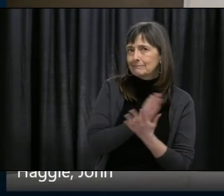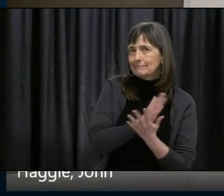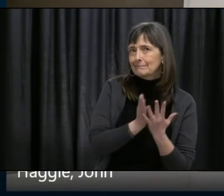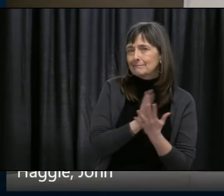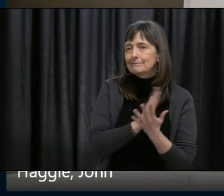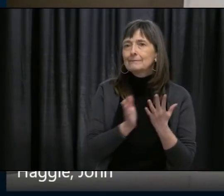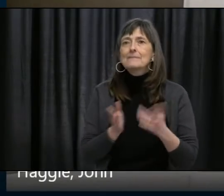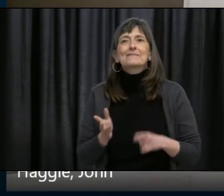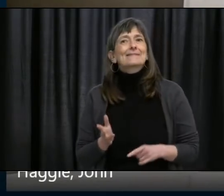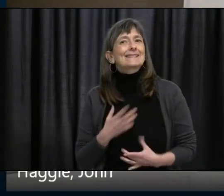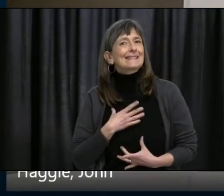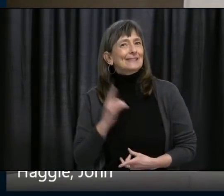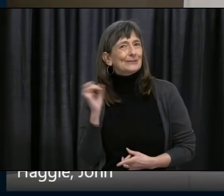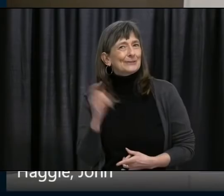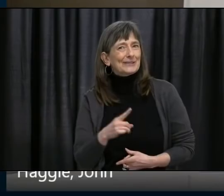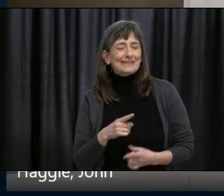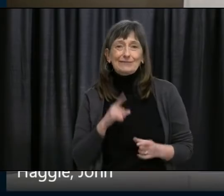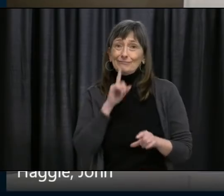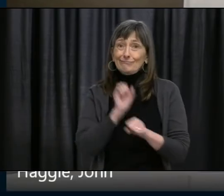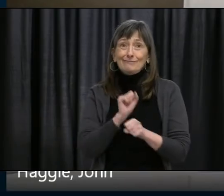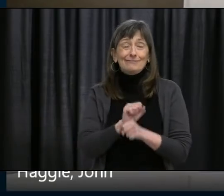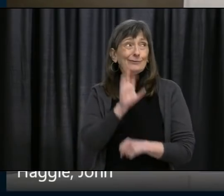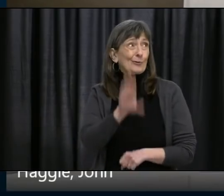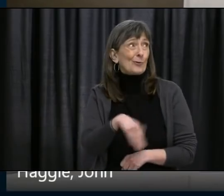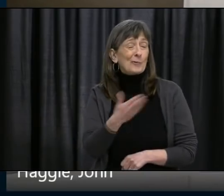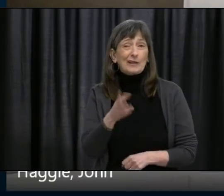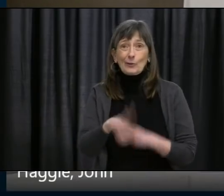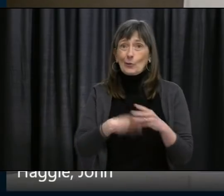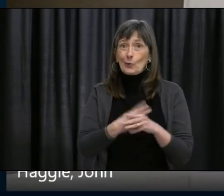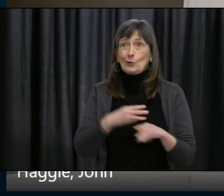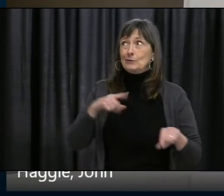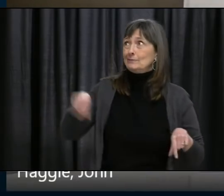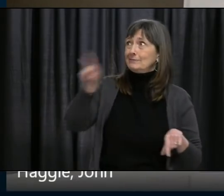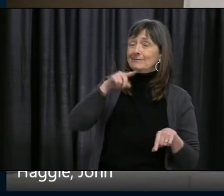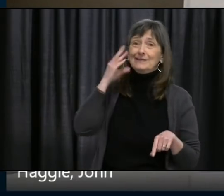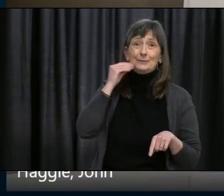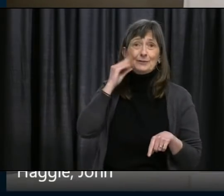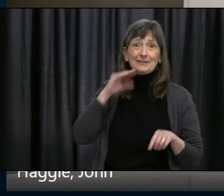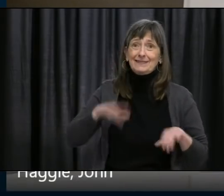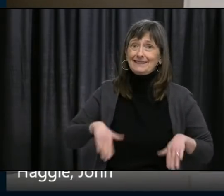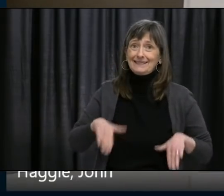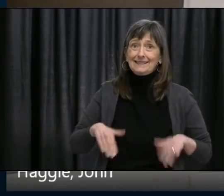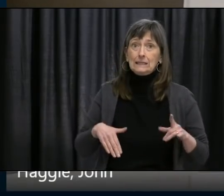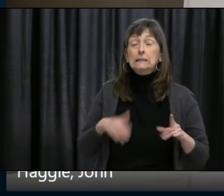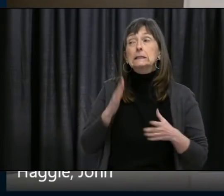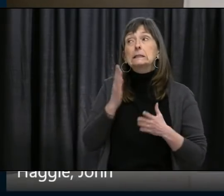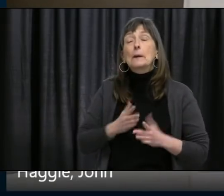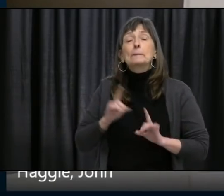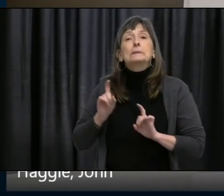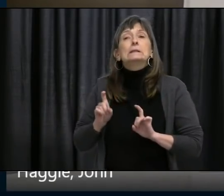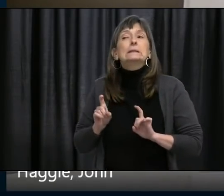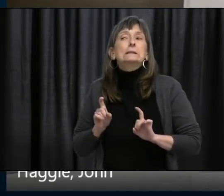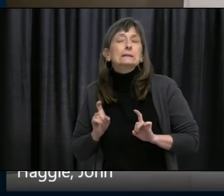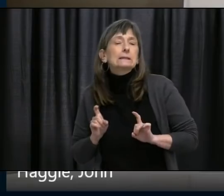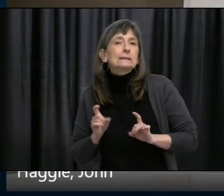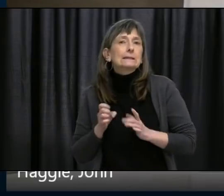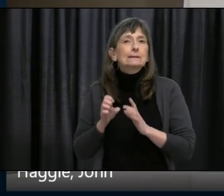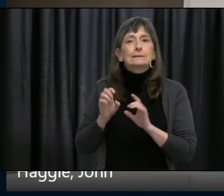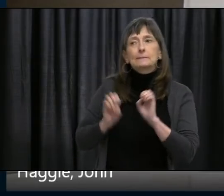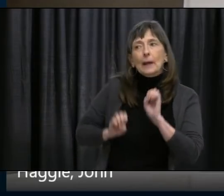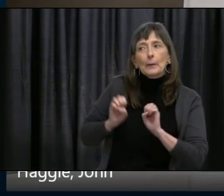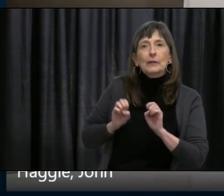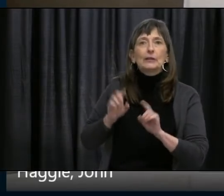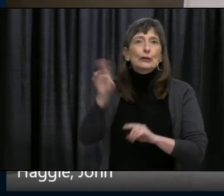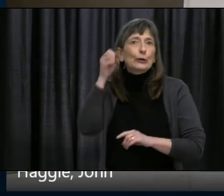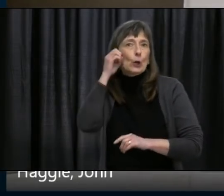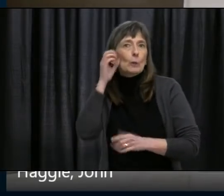this road in any scientific way yet that we can report. There are experiments ongoing in various jurisdictions